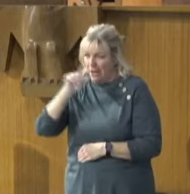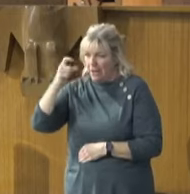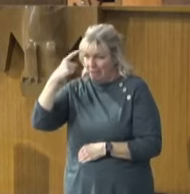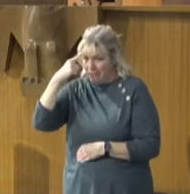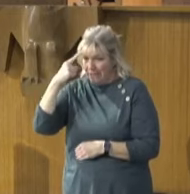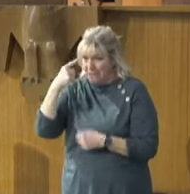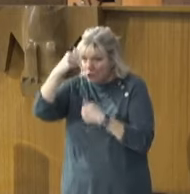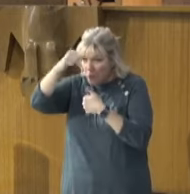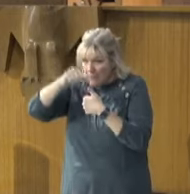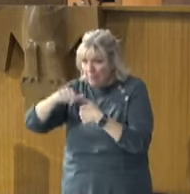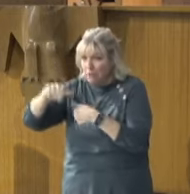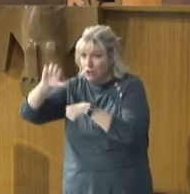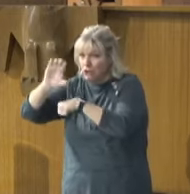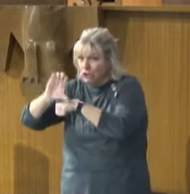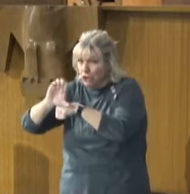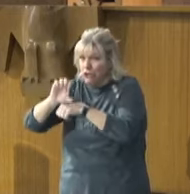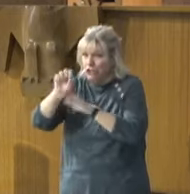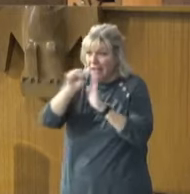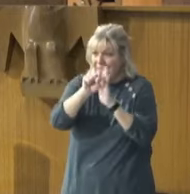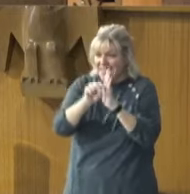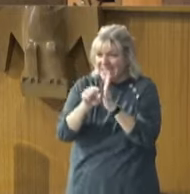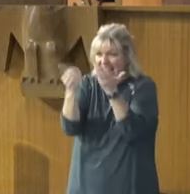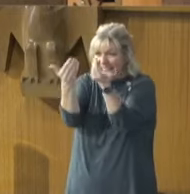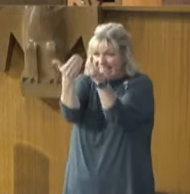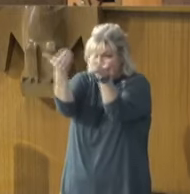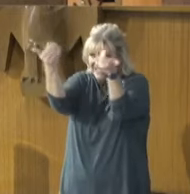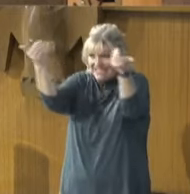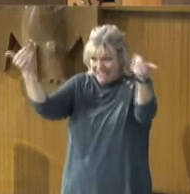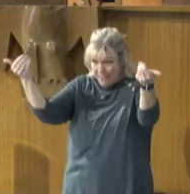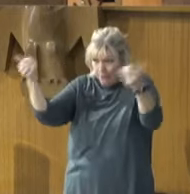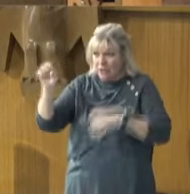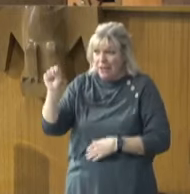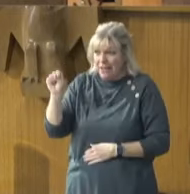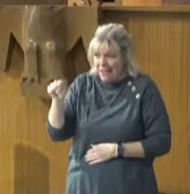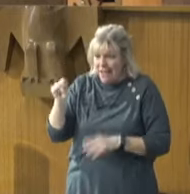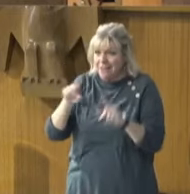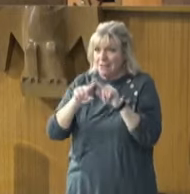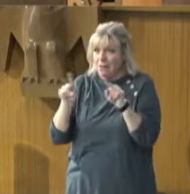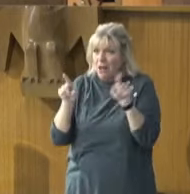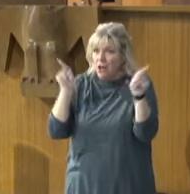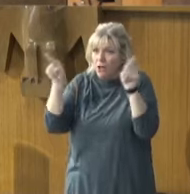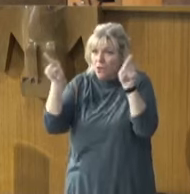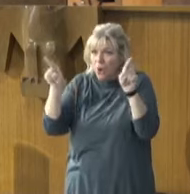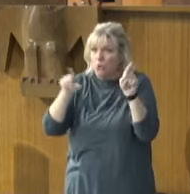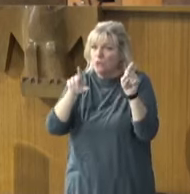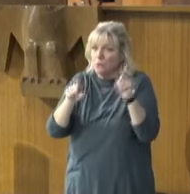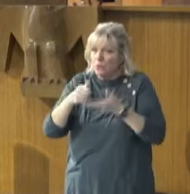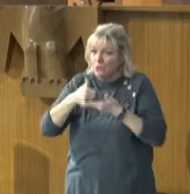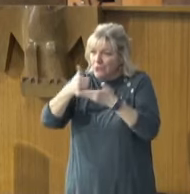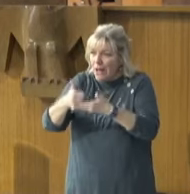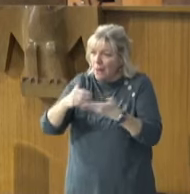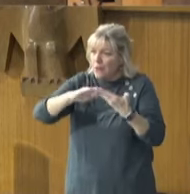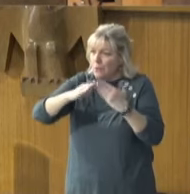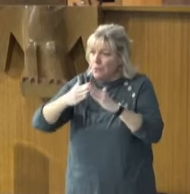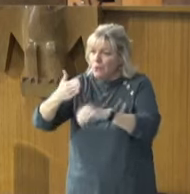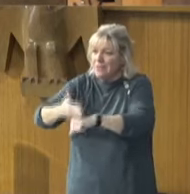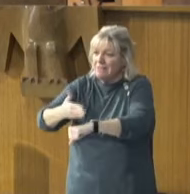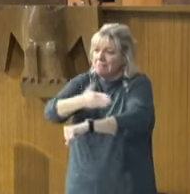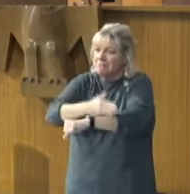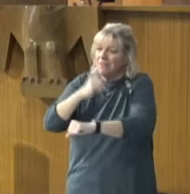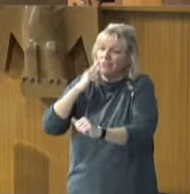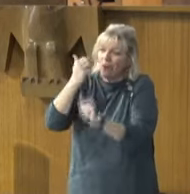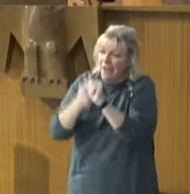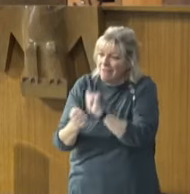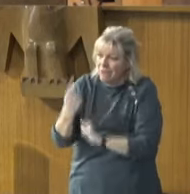and the state, while separate spheres, are designed to make our communities better for everyone. As